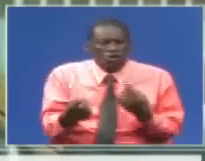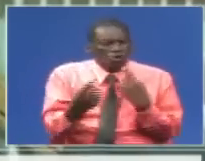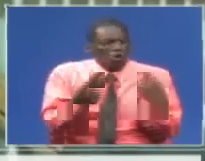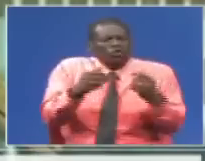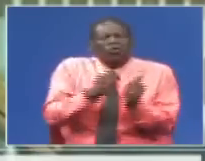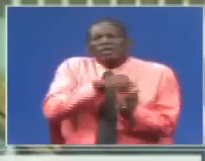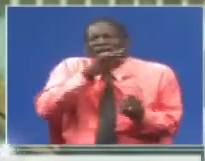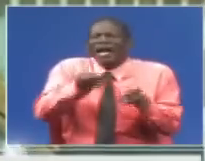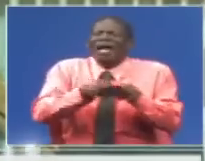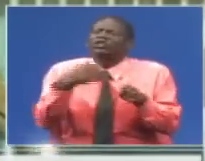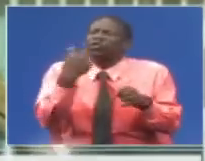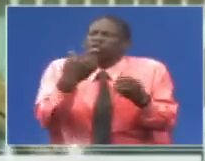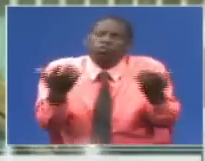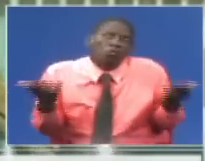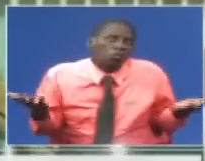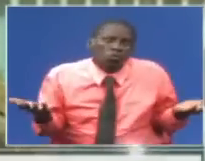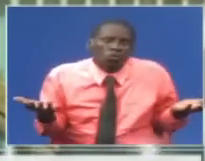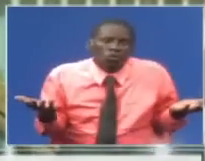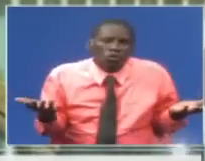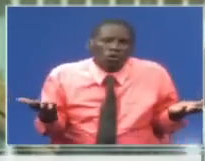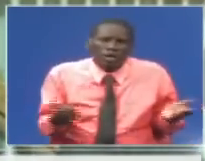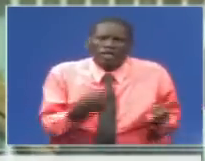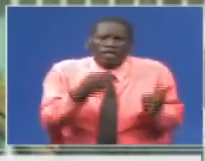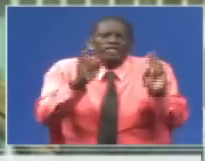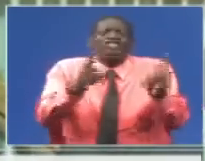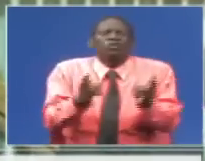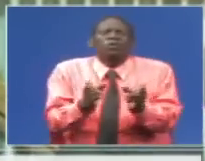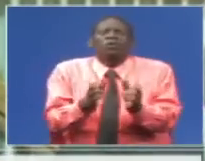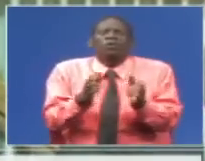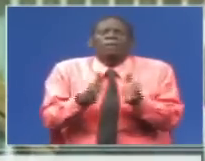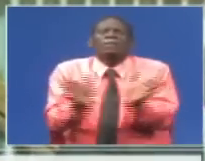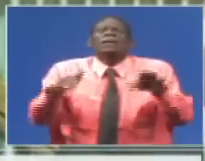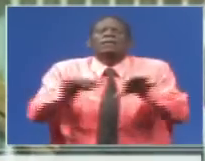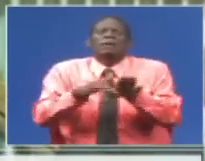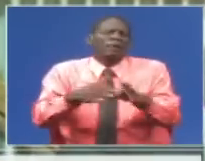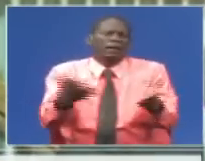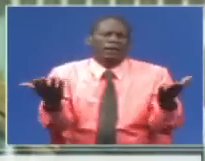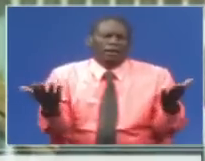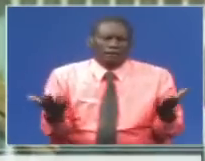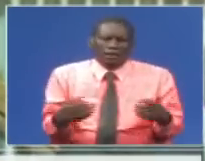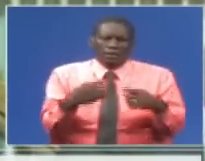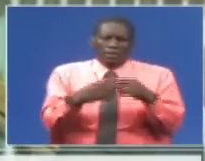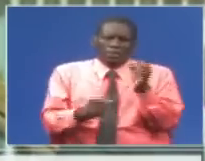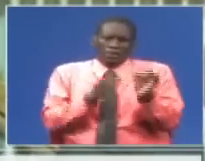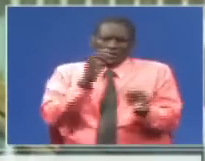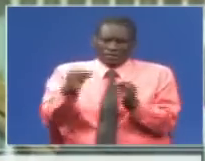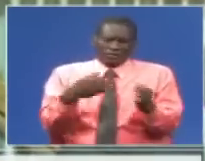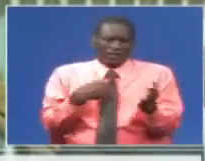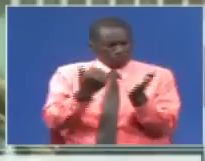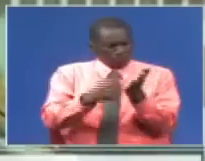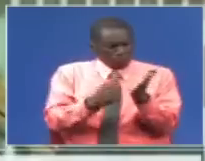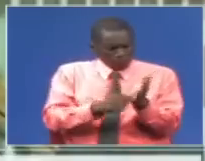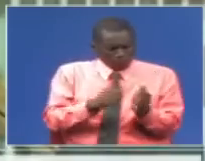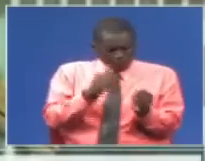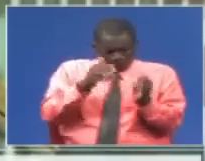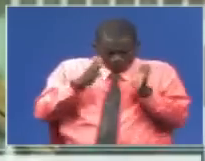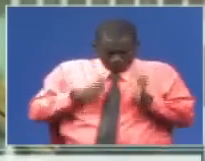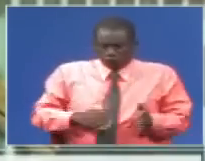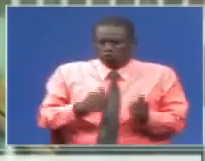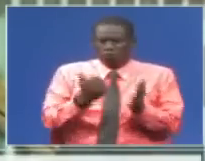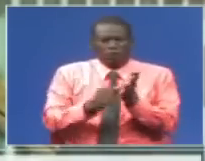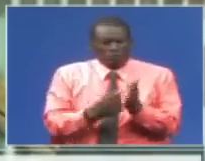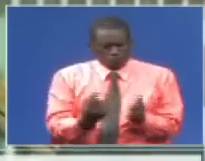who? He's just an ordinary citizen. Yes. Lakini kama hako na matatizo ya kibinafsi, akuja